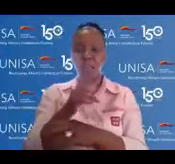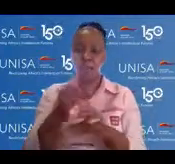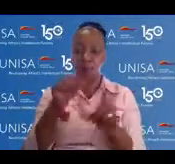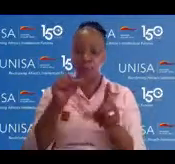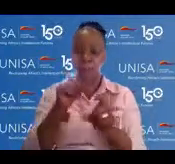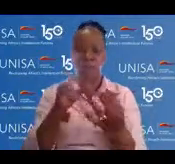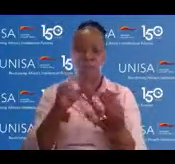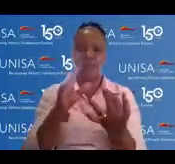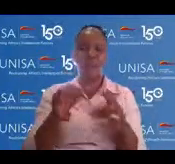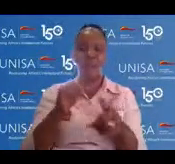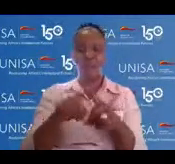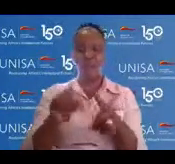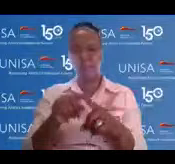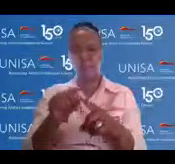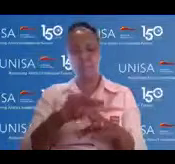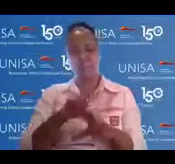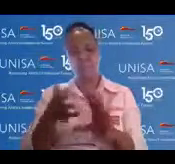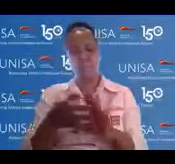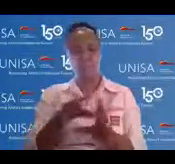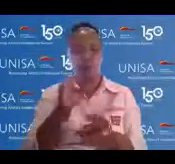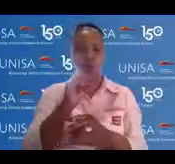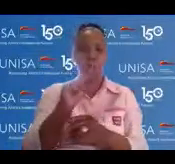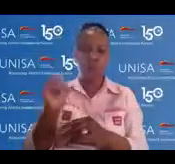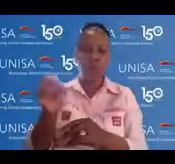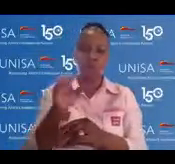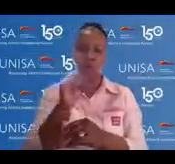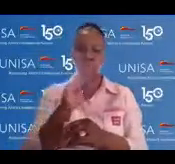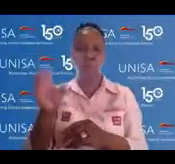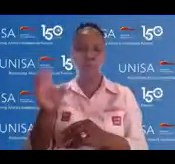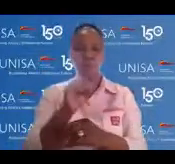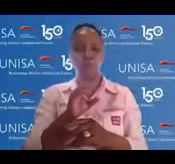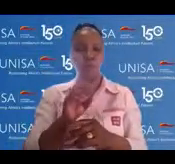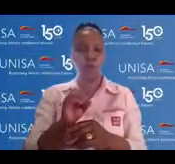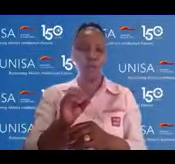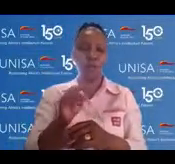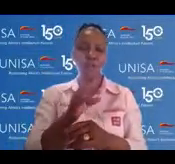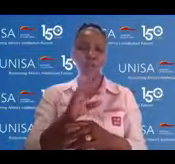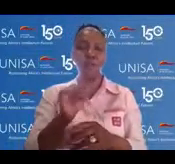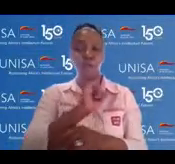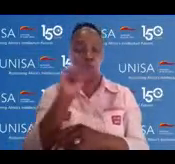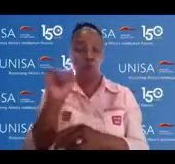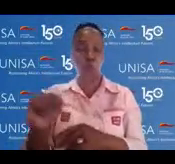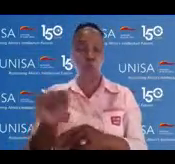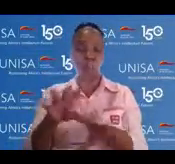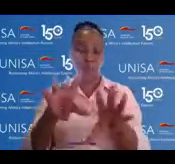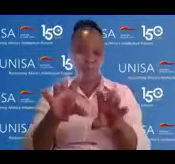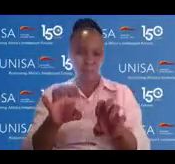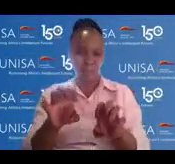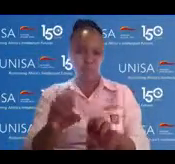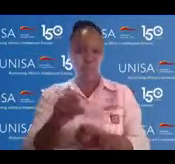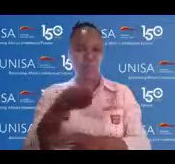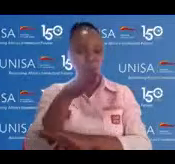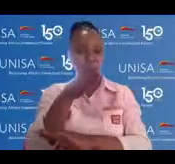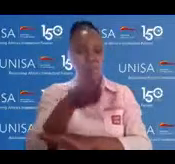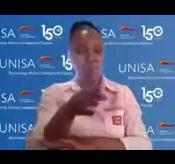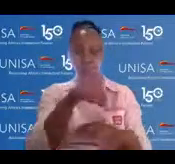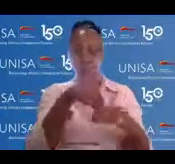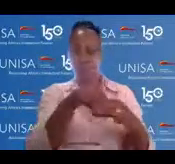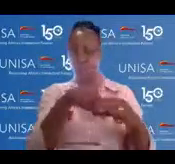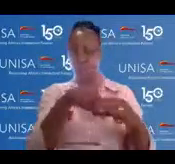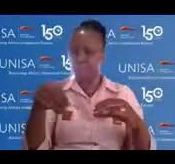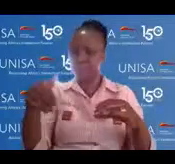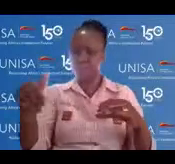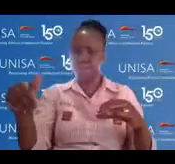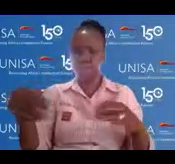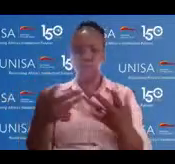it, be able to switch it on and off, but obviously for your exam, it must stay on. And I hope that will help you. Okay, so I'm going to